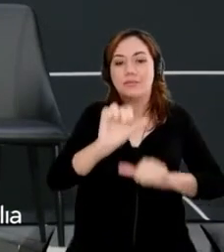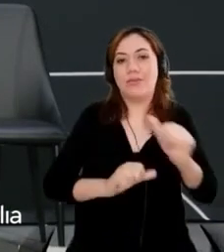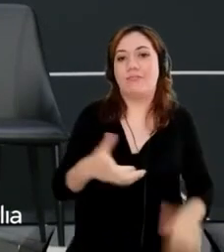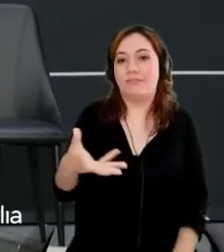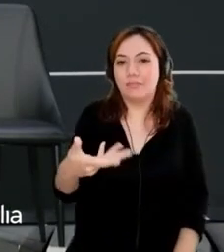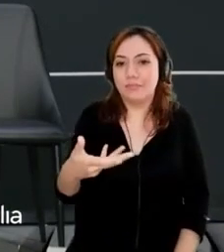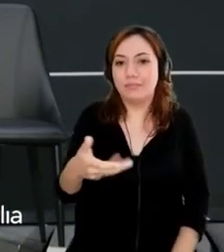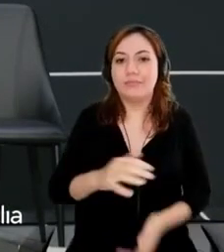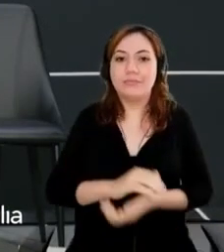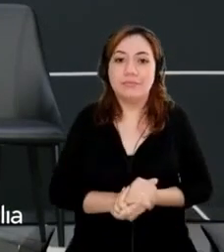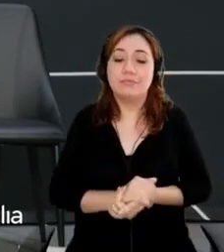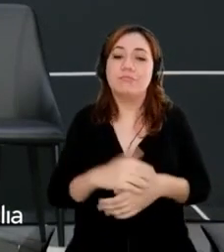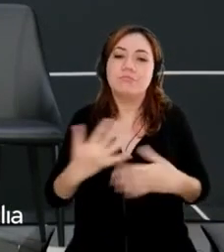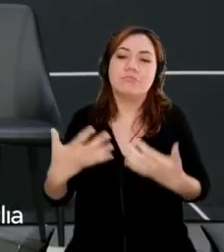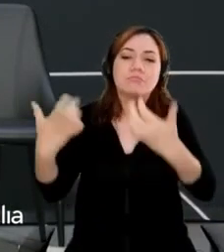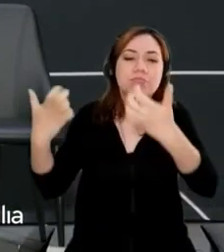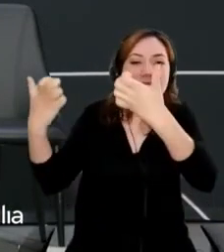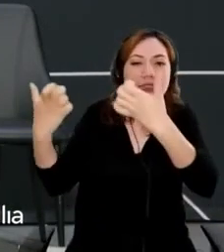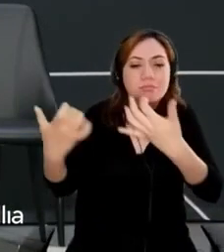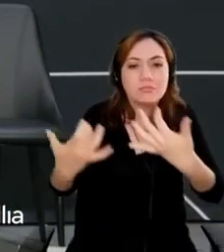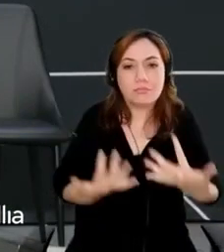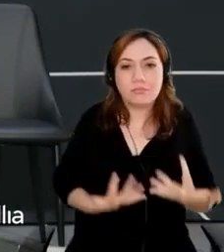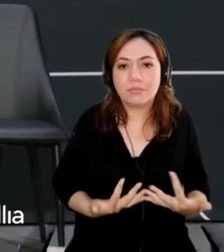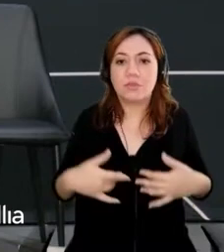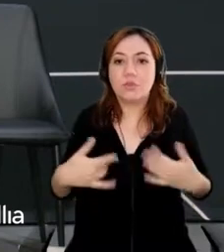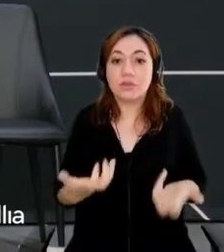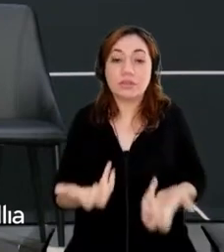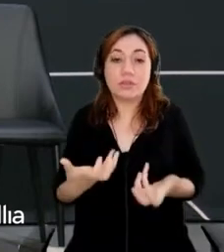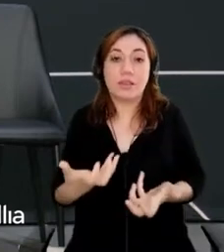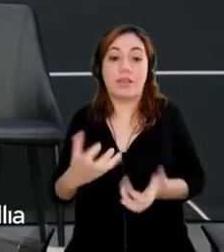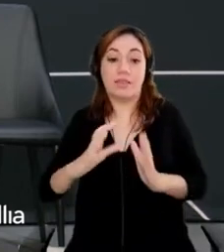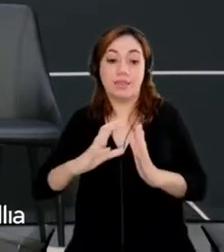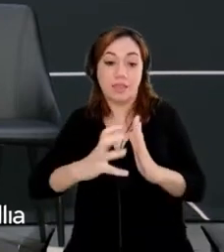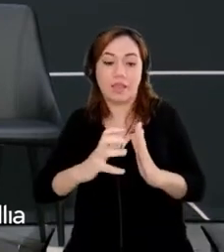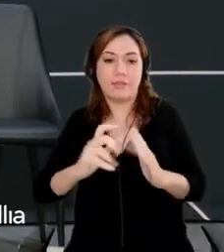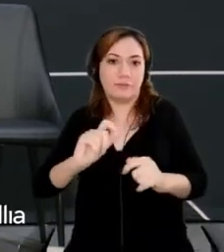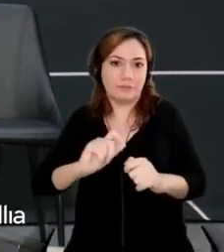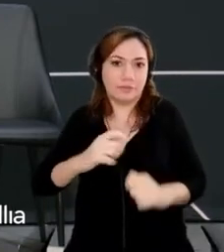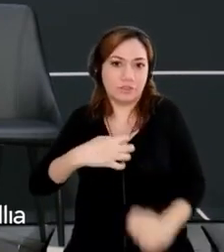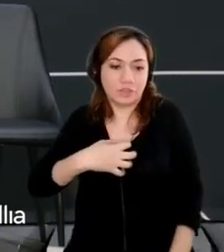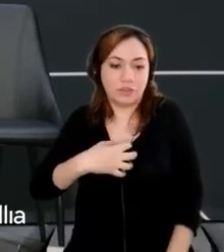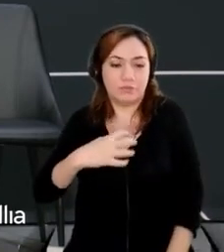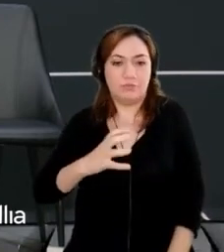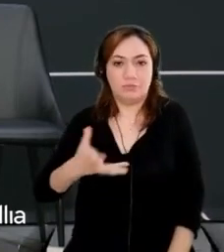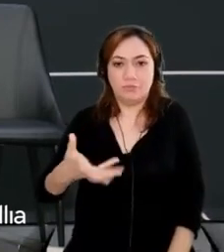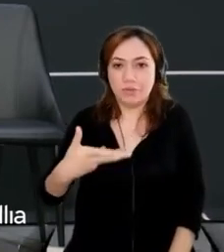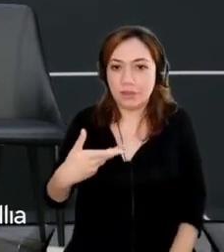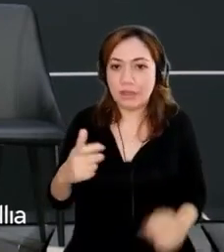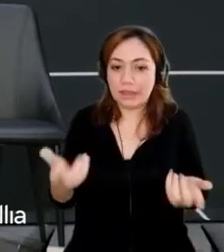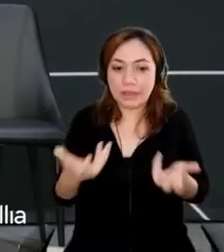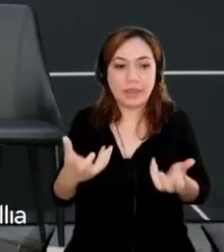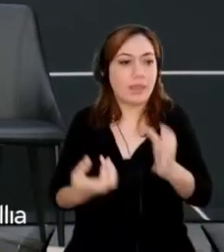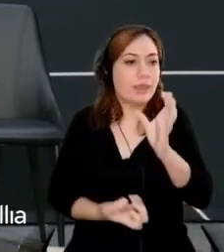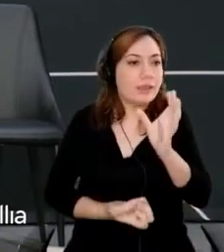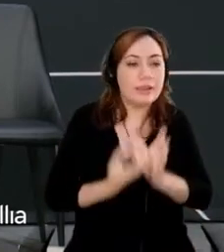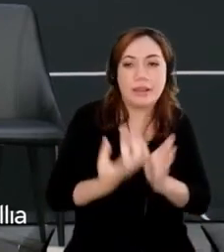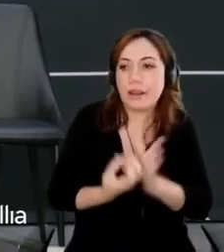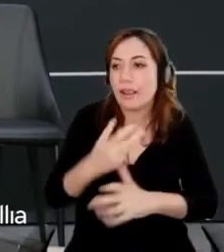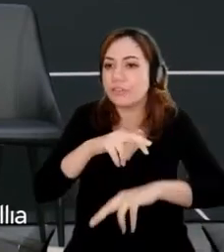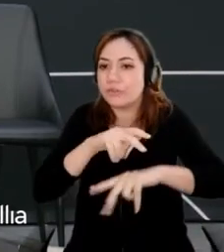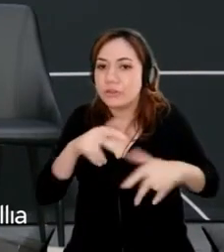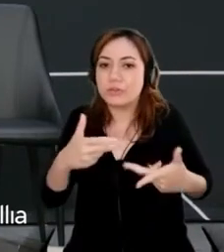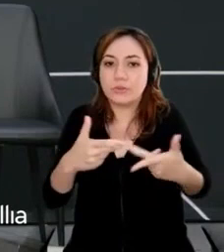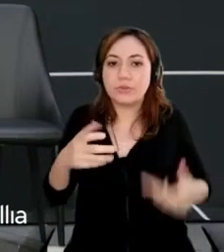want to be agile with our data. We can do all sorts of creative things with it. How do we get an